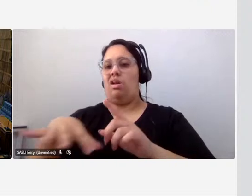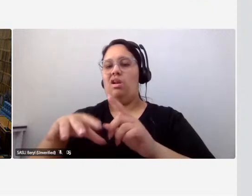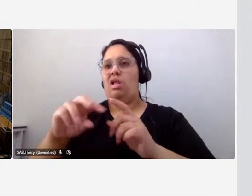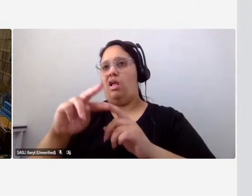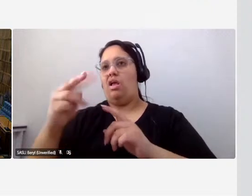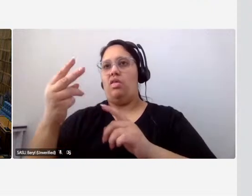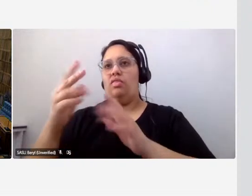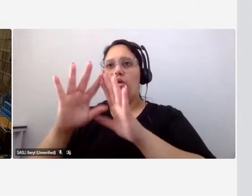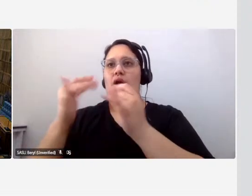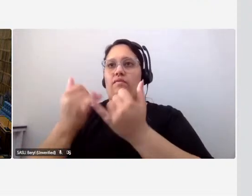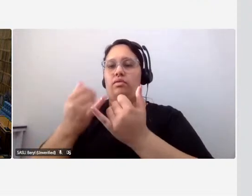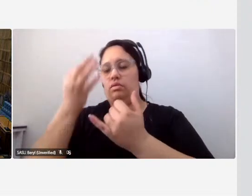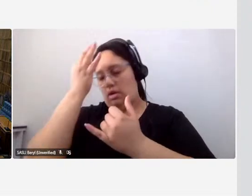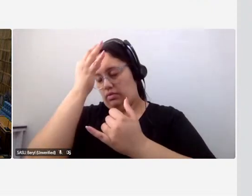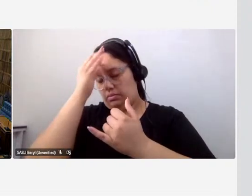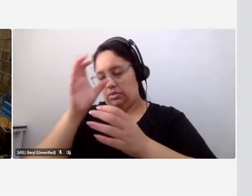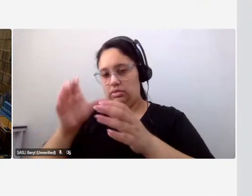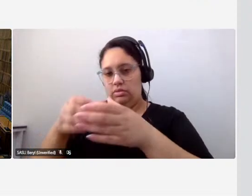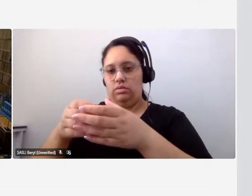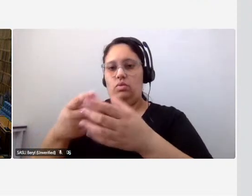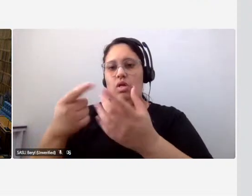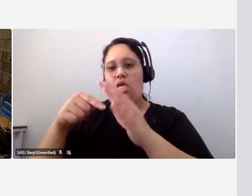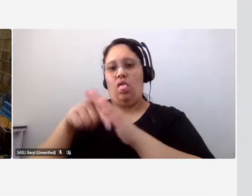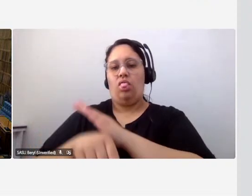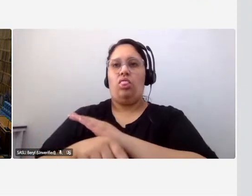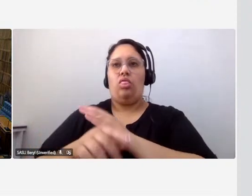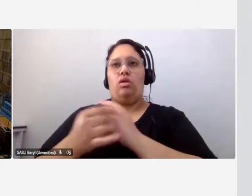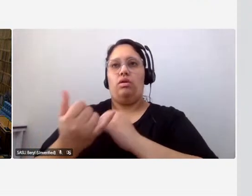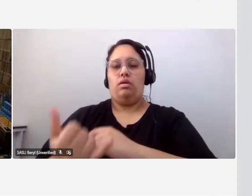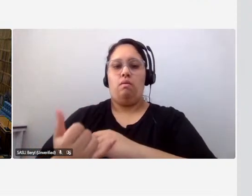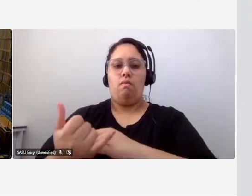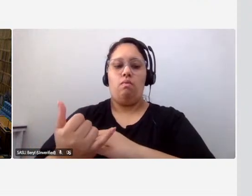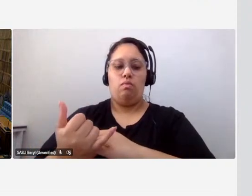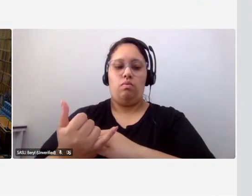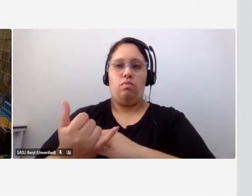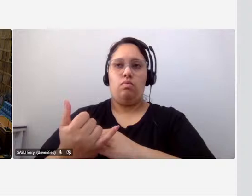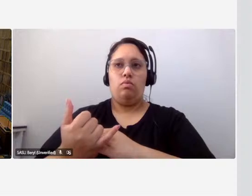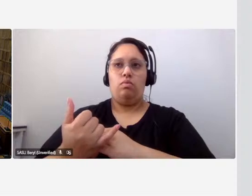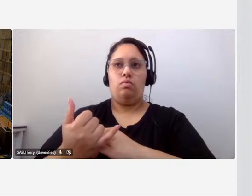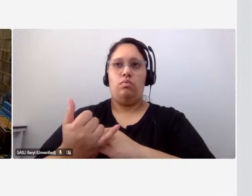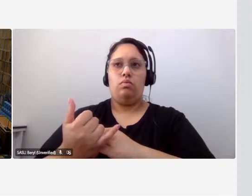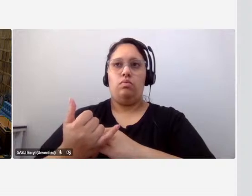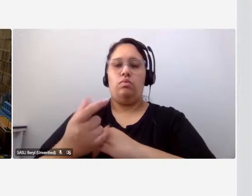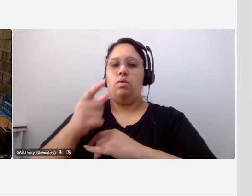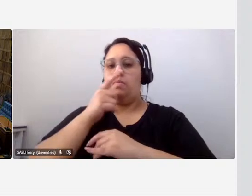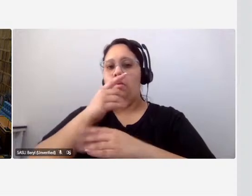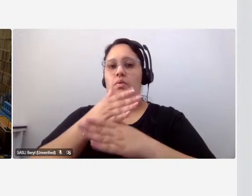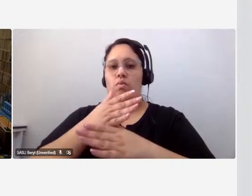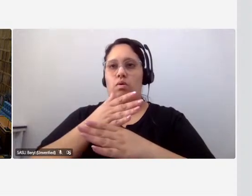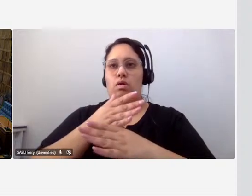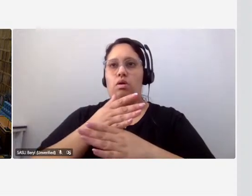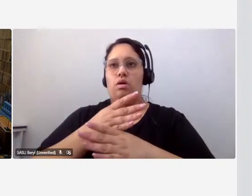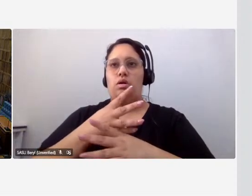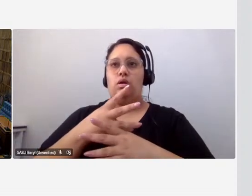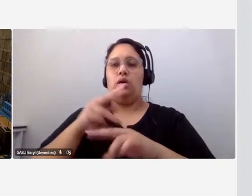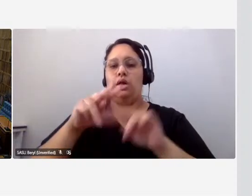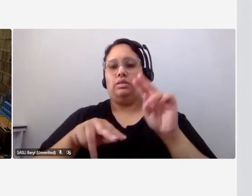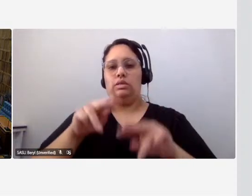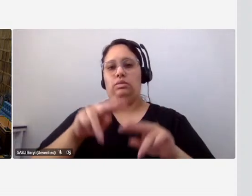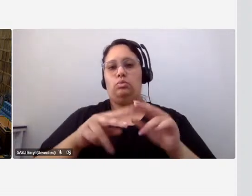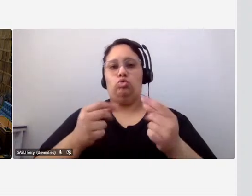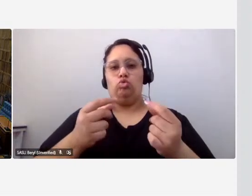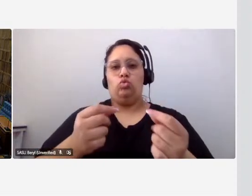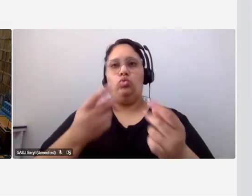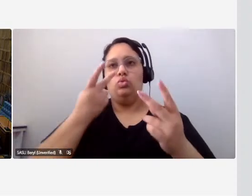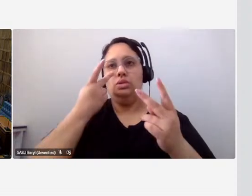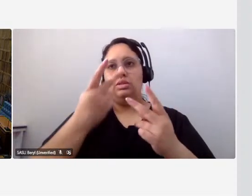sphere of government that has fallen into neglect. And we've, with Public Works, done an assessment to determine what is the